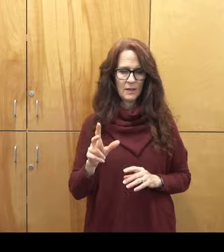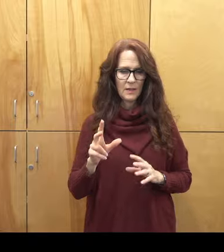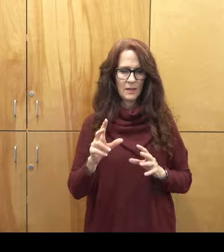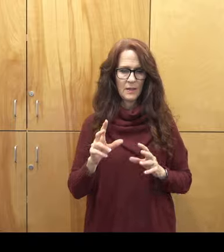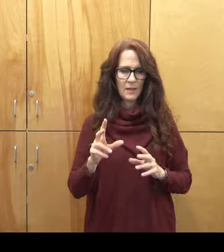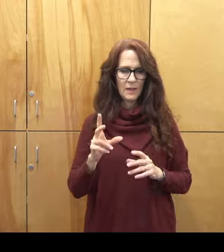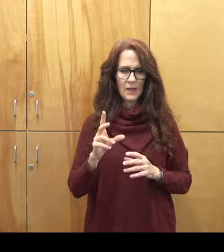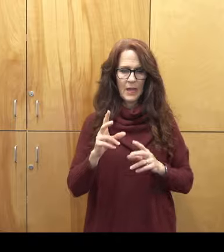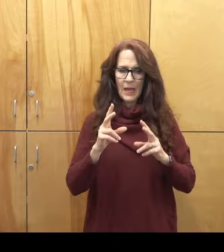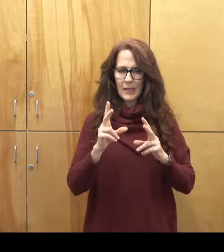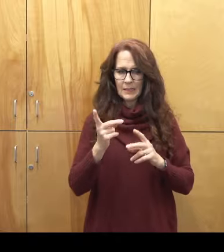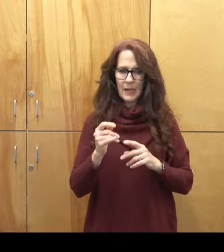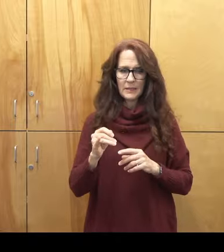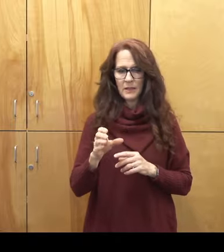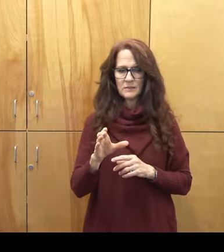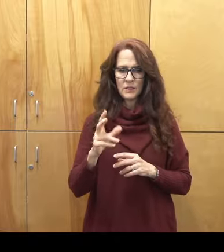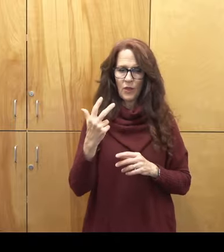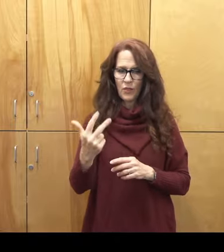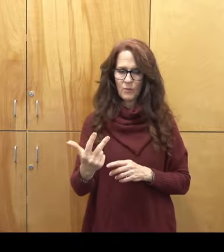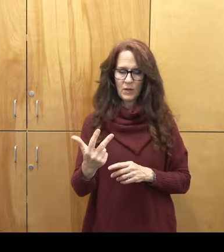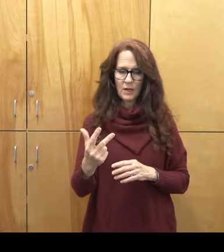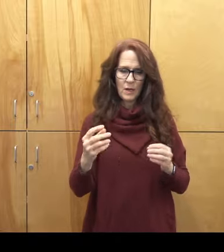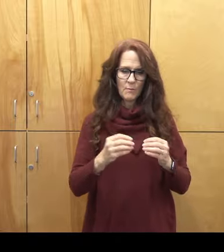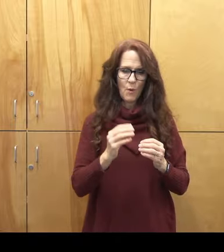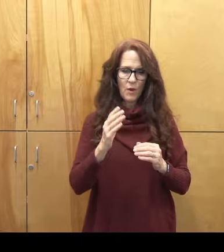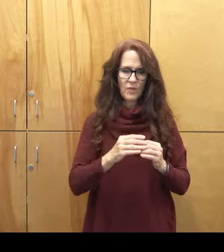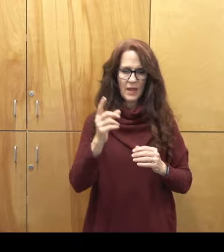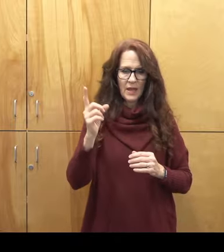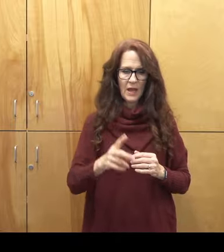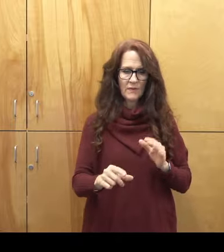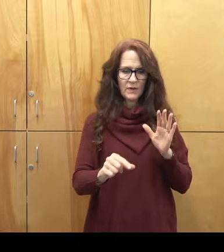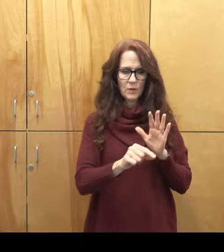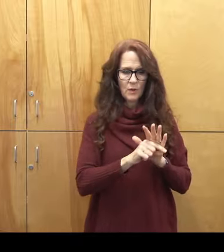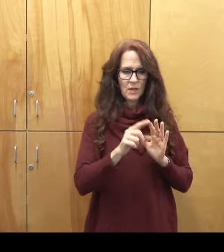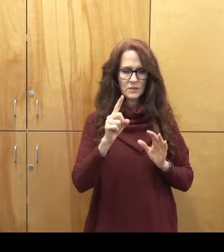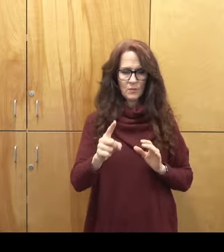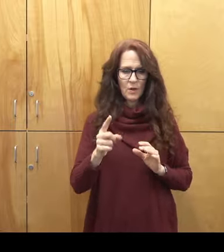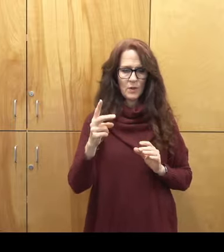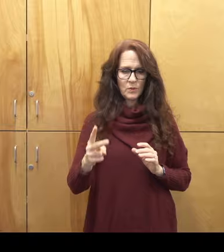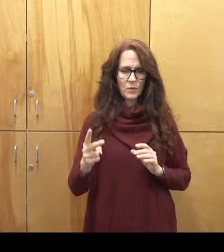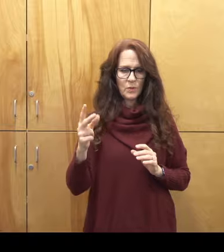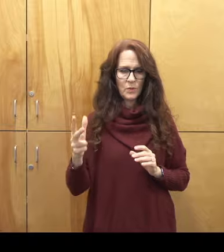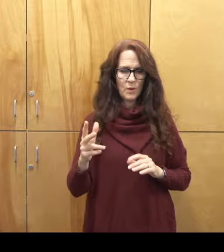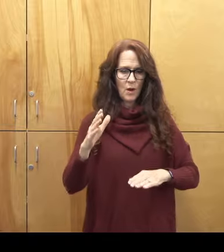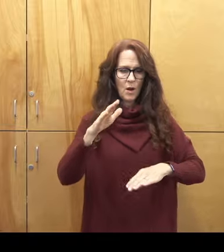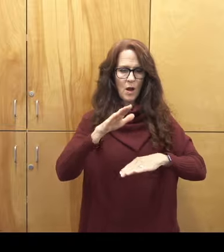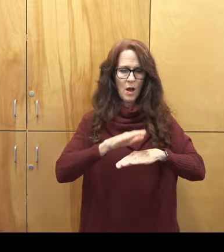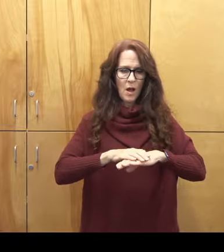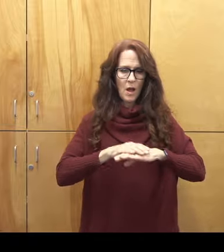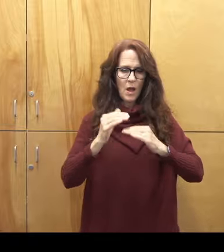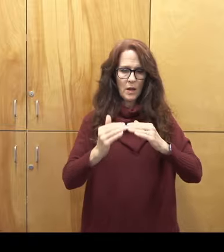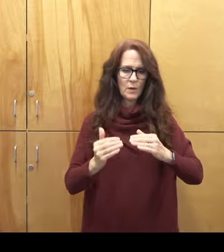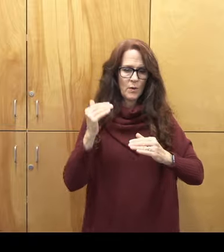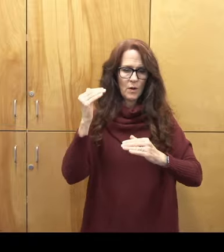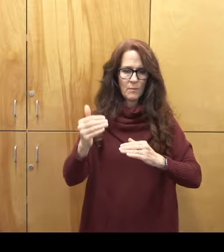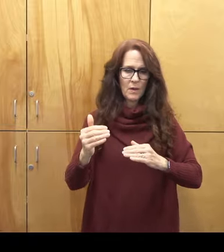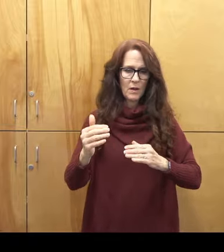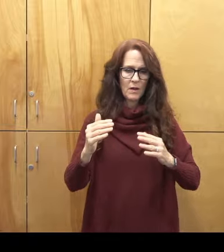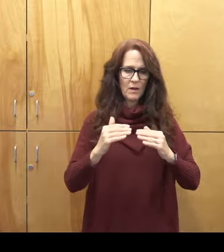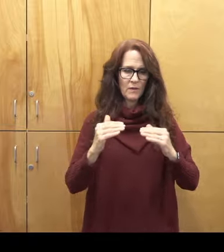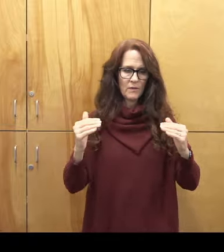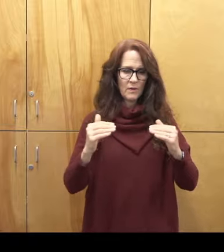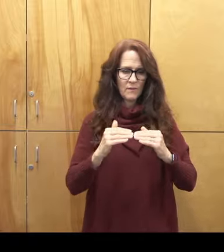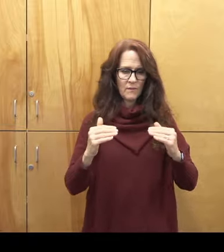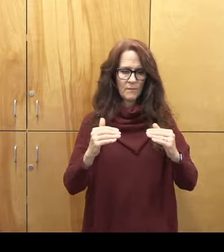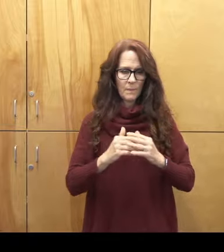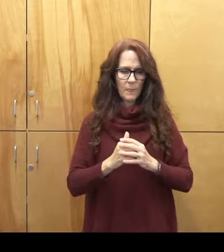At Diagnostic 3, more than half of our students in grades 1, 2, and 3 were on or above grade level. So